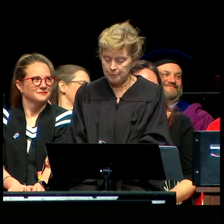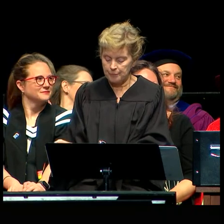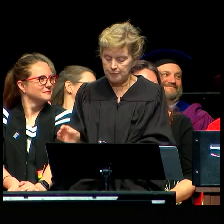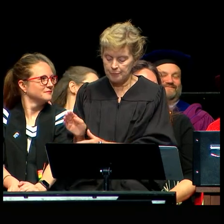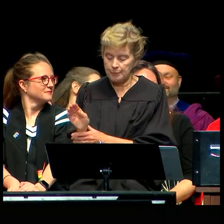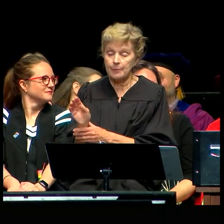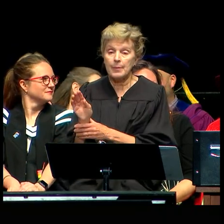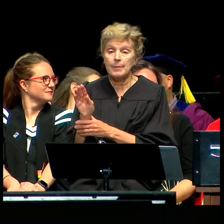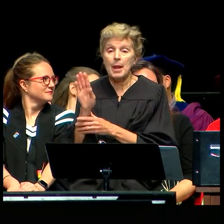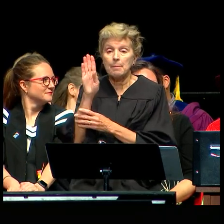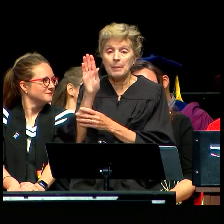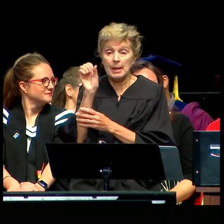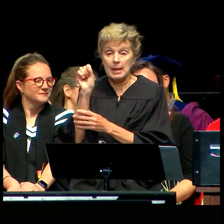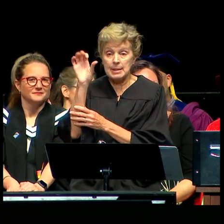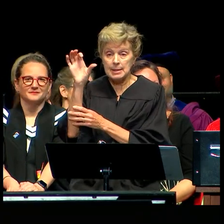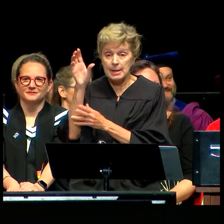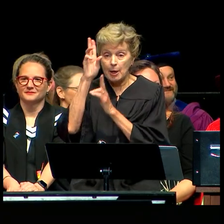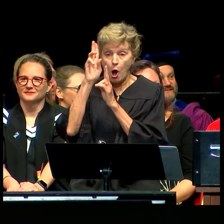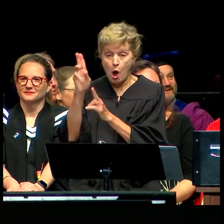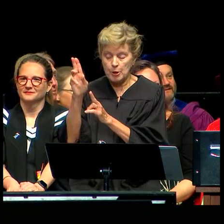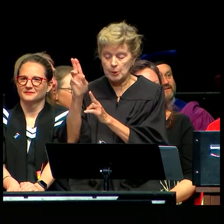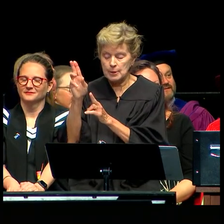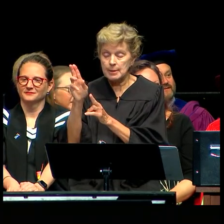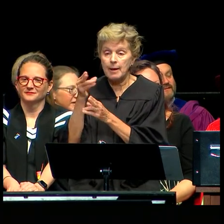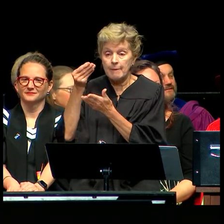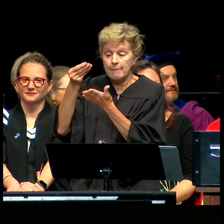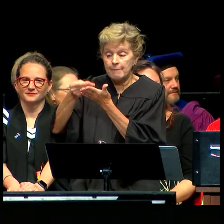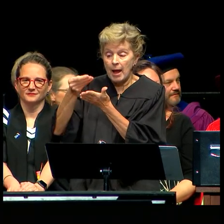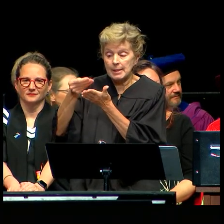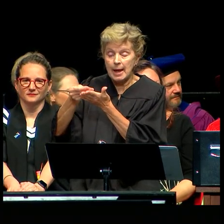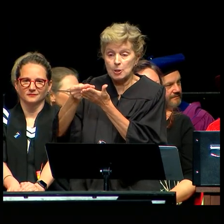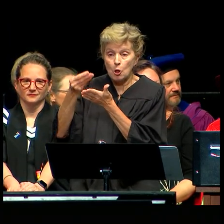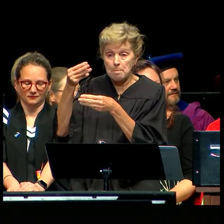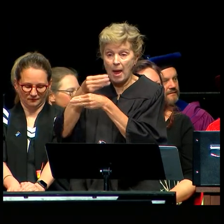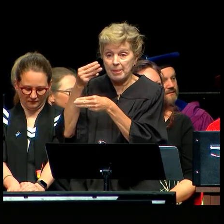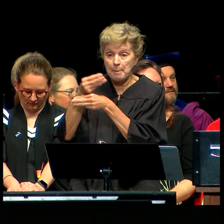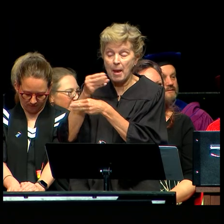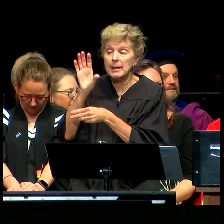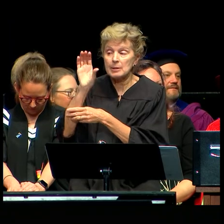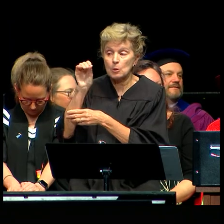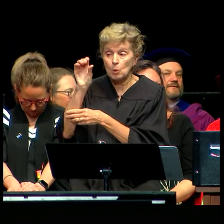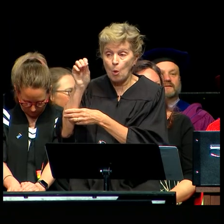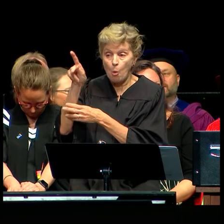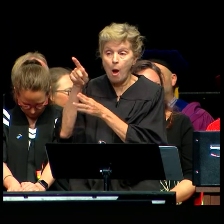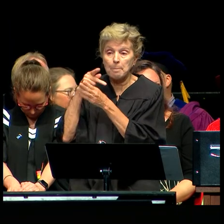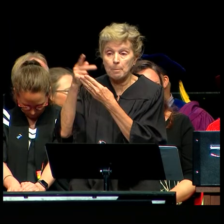Bachelor of Science, Honors in Financial Mathematics, Cooperative Program.